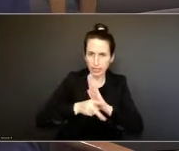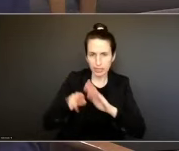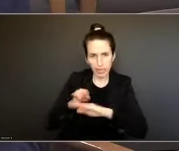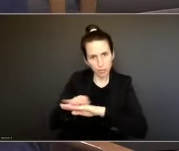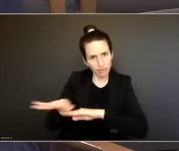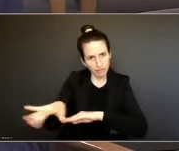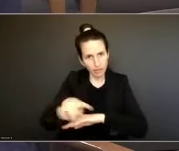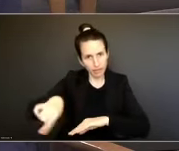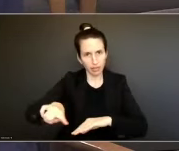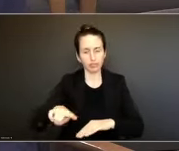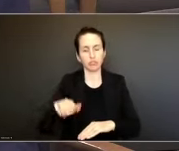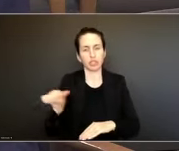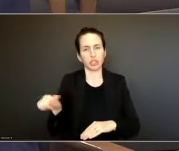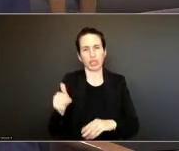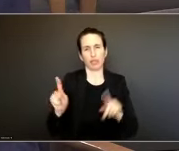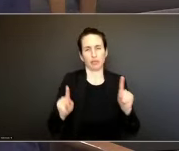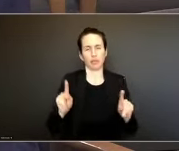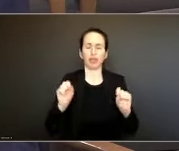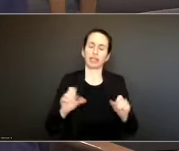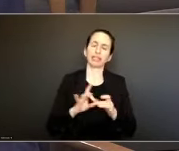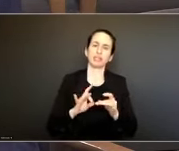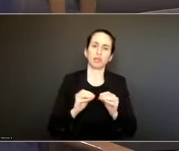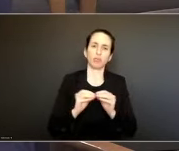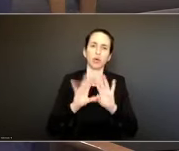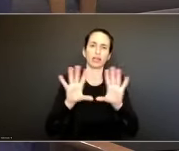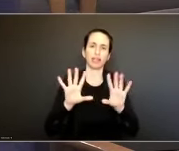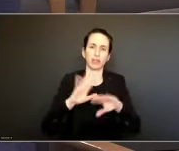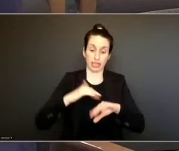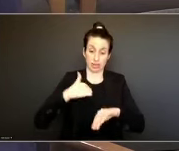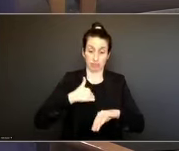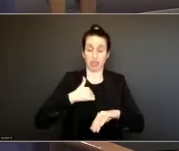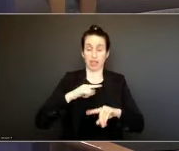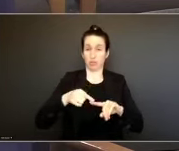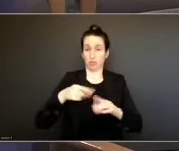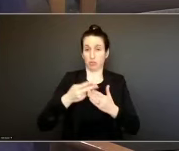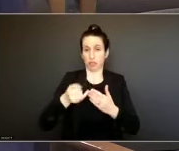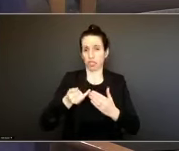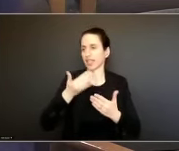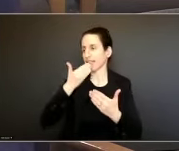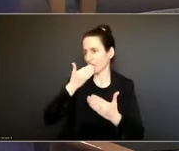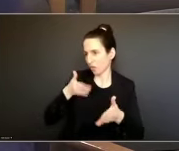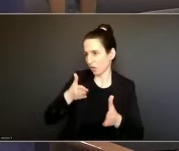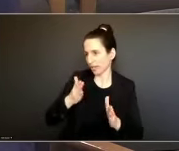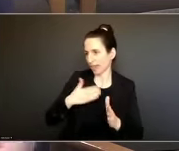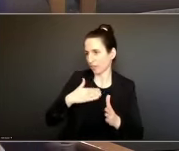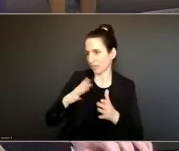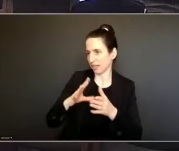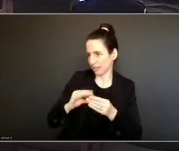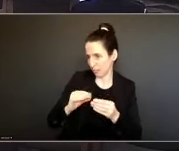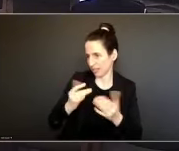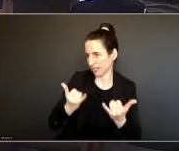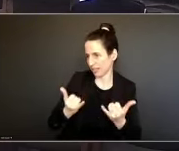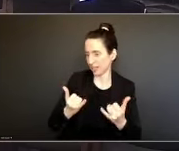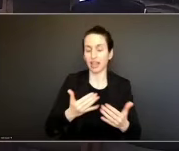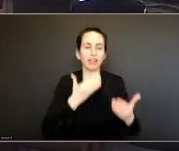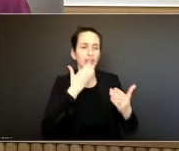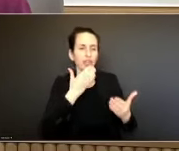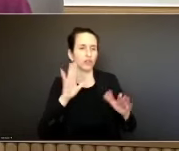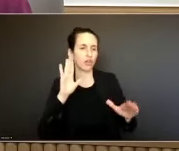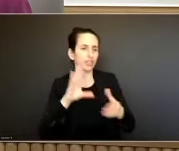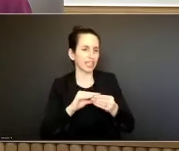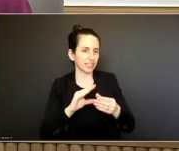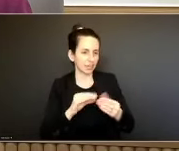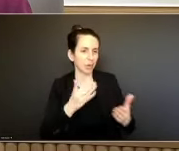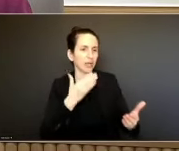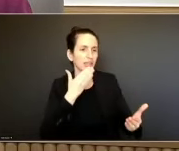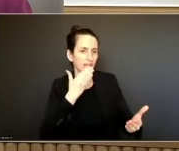can about this project. So thank you for allowing me to speak today. Thank you for your testimony. Much appreciated. As you mentioned, we do